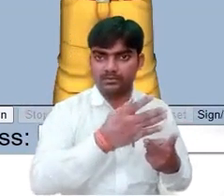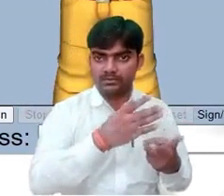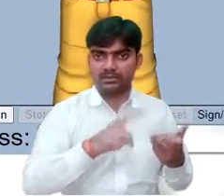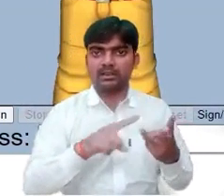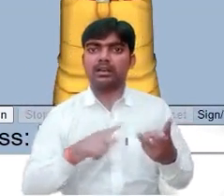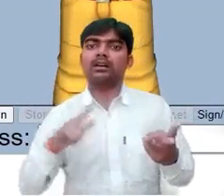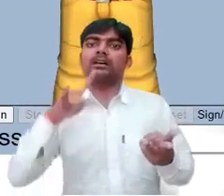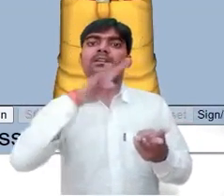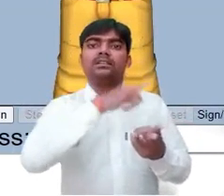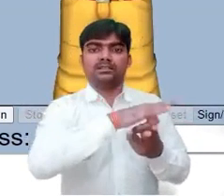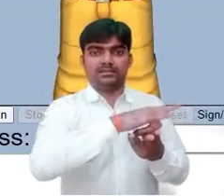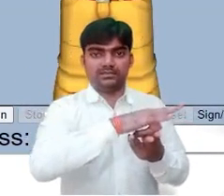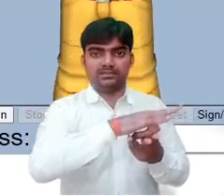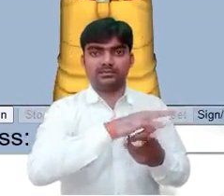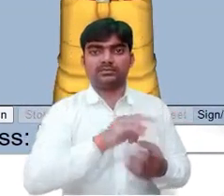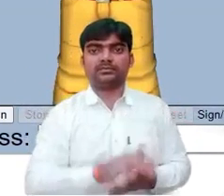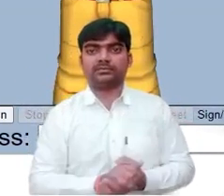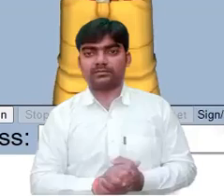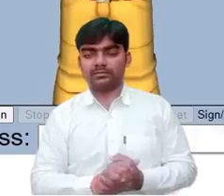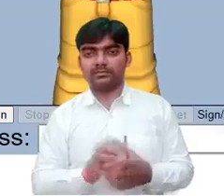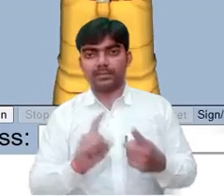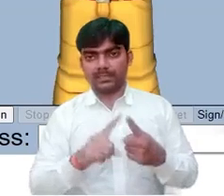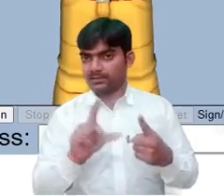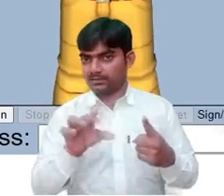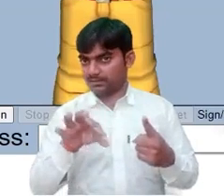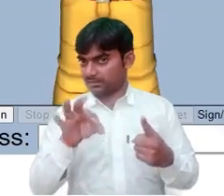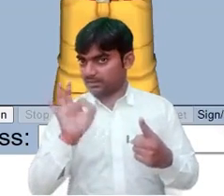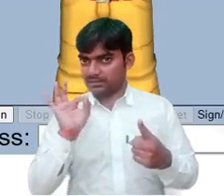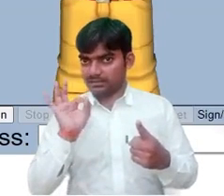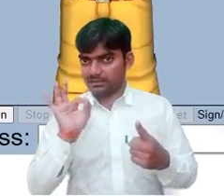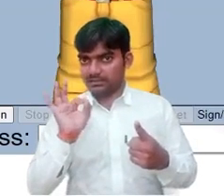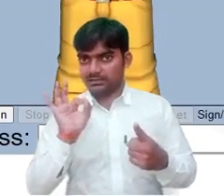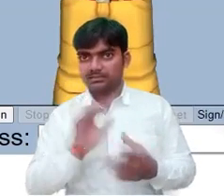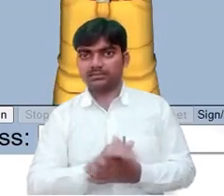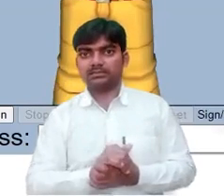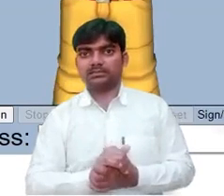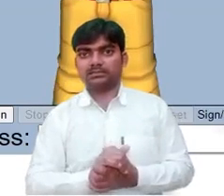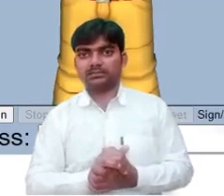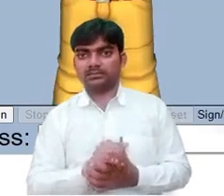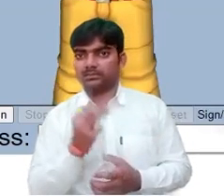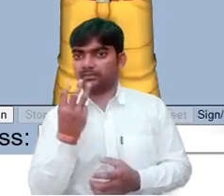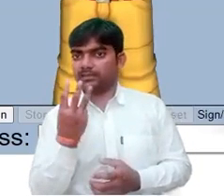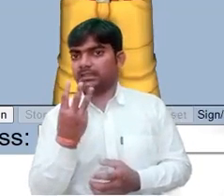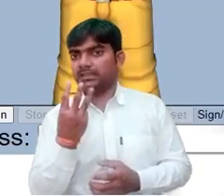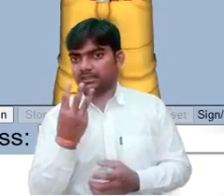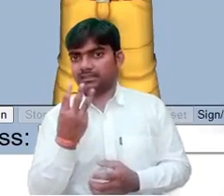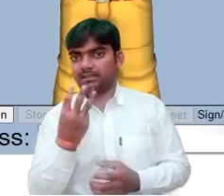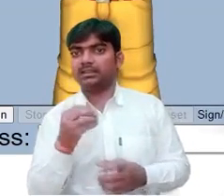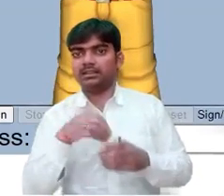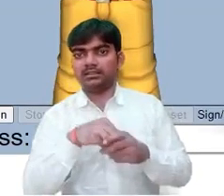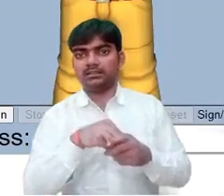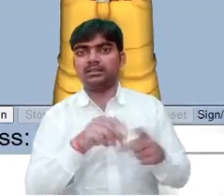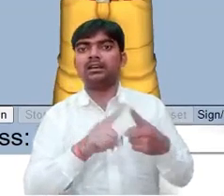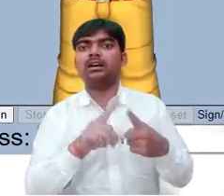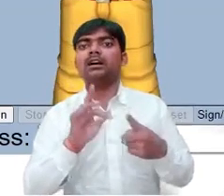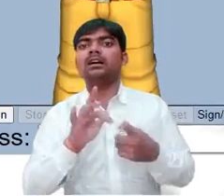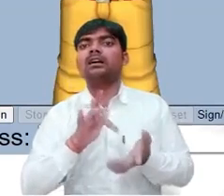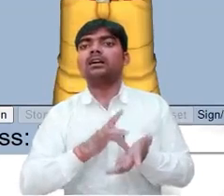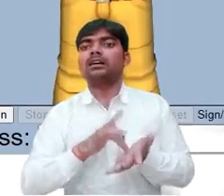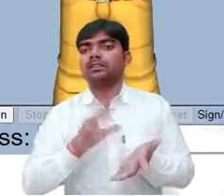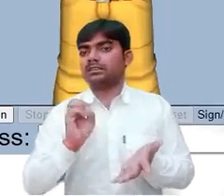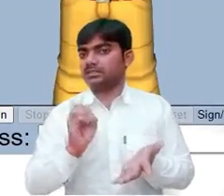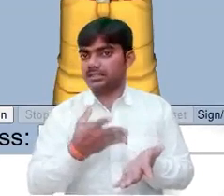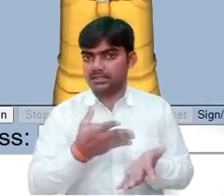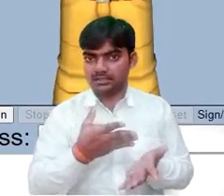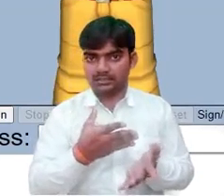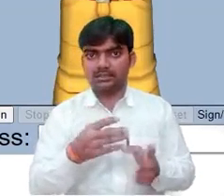three parameters. One is the source station, let us say I input Delhi, the destination